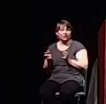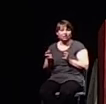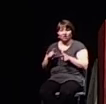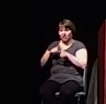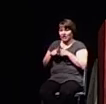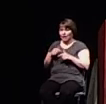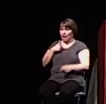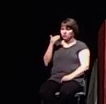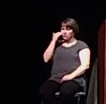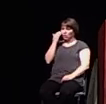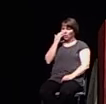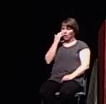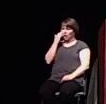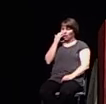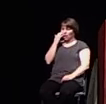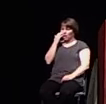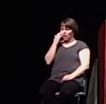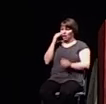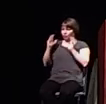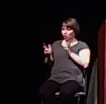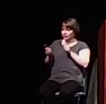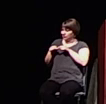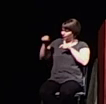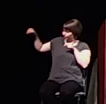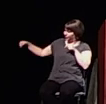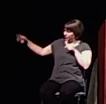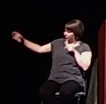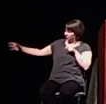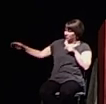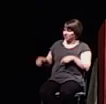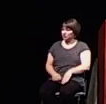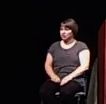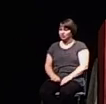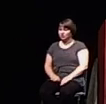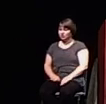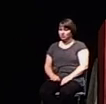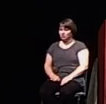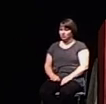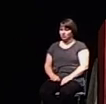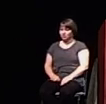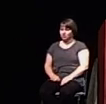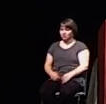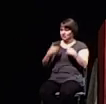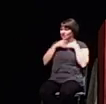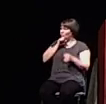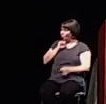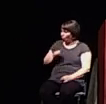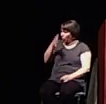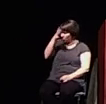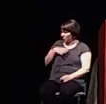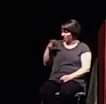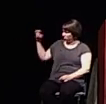increasingly aware, I was sitting at the aisle, I became aware of the conversation across the aisle from us. and there was an old man talking